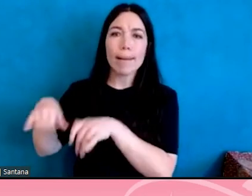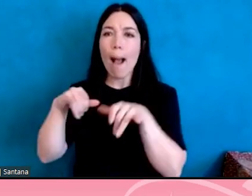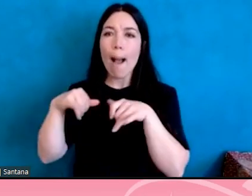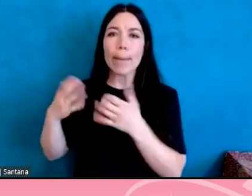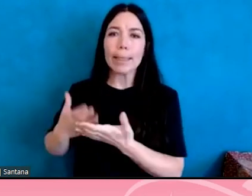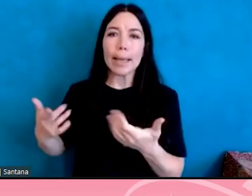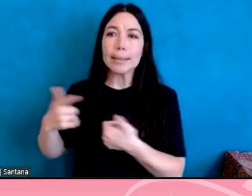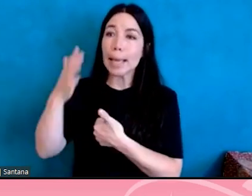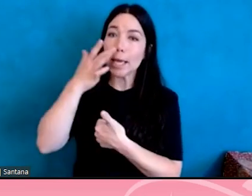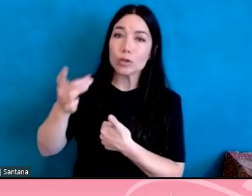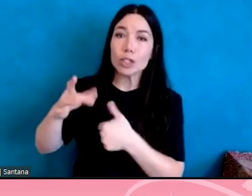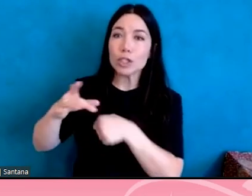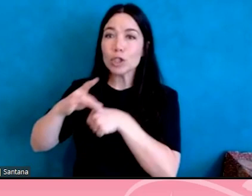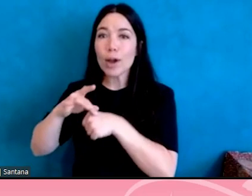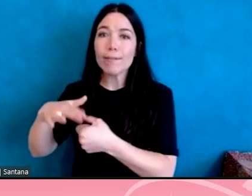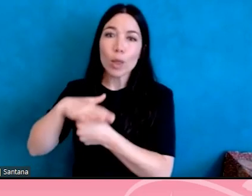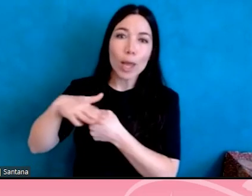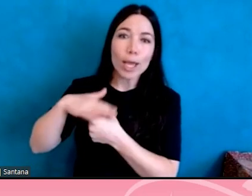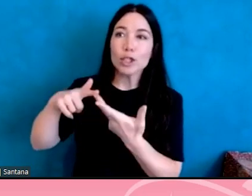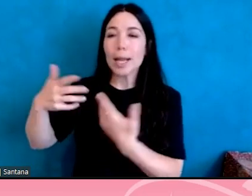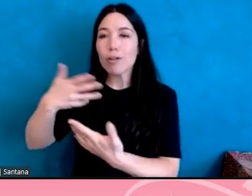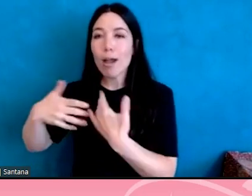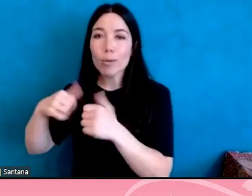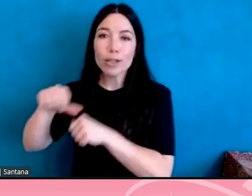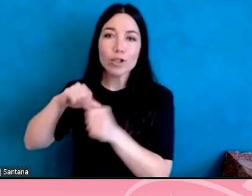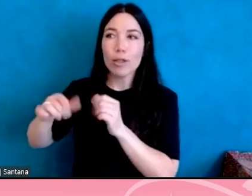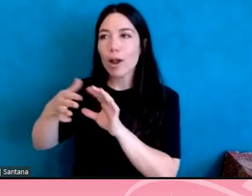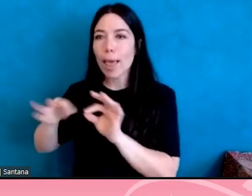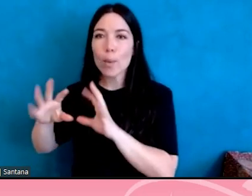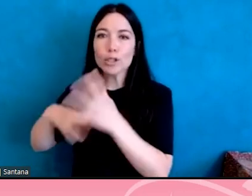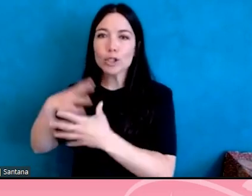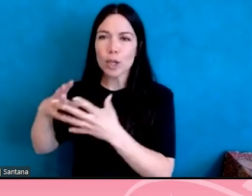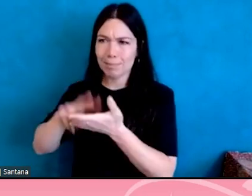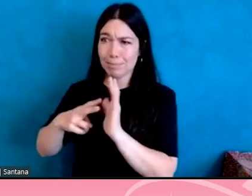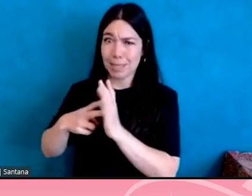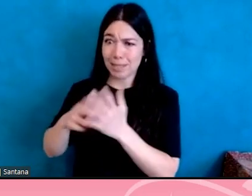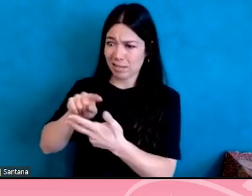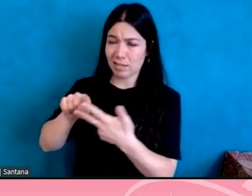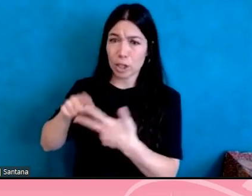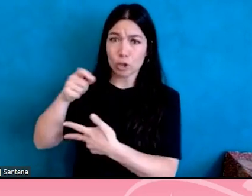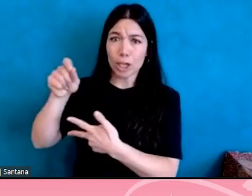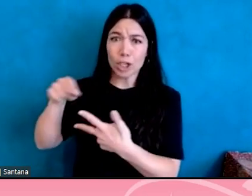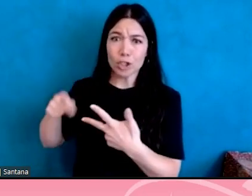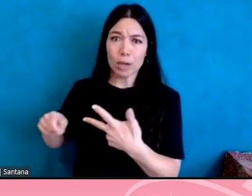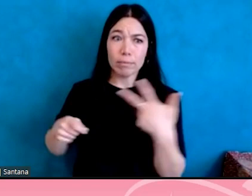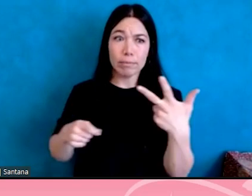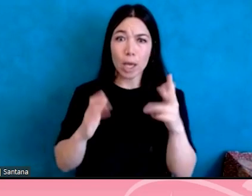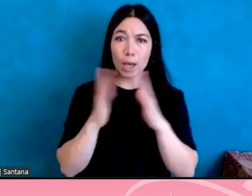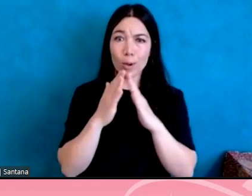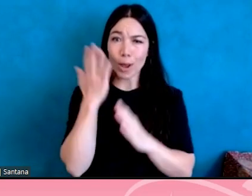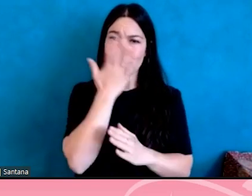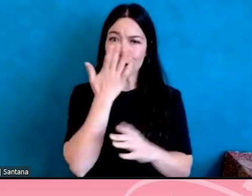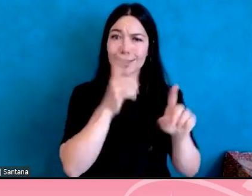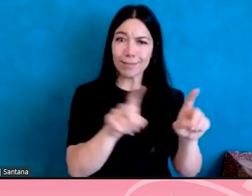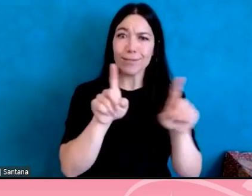location, and interact with one another, then communities can take many, many forms. And when we think about the native speaker, if